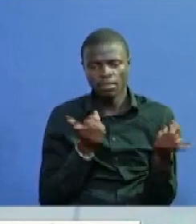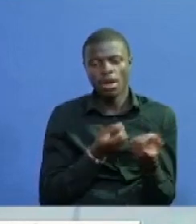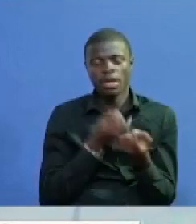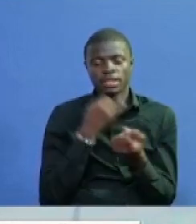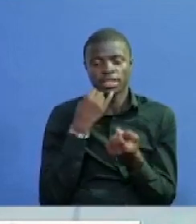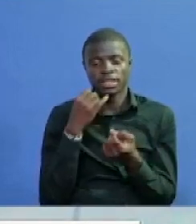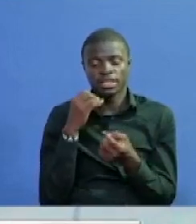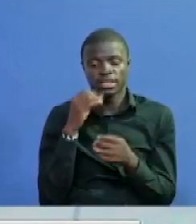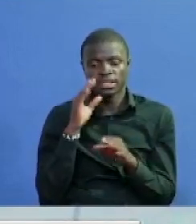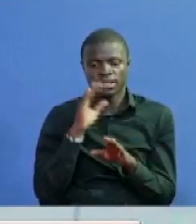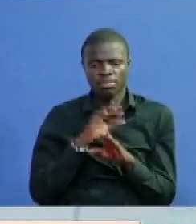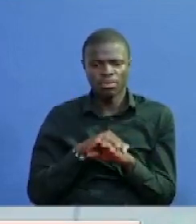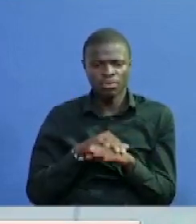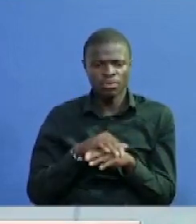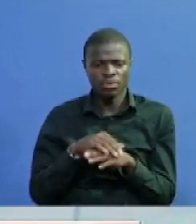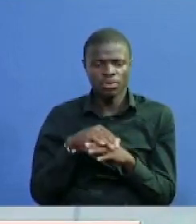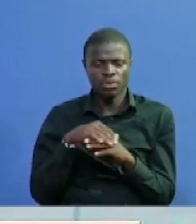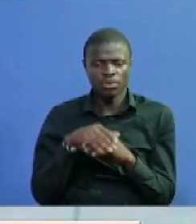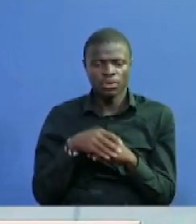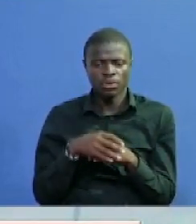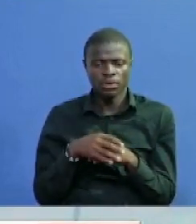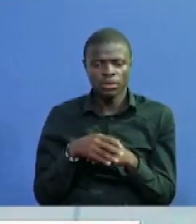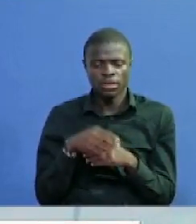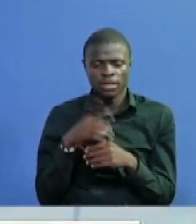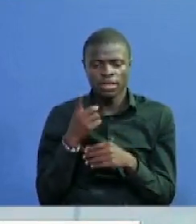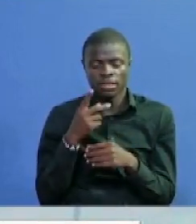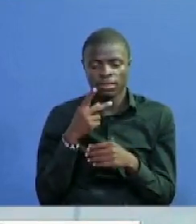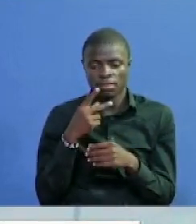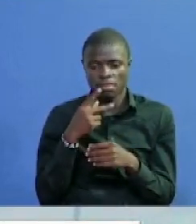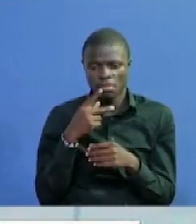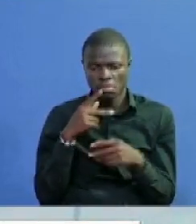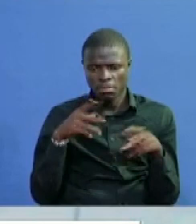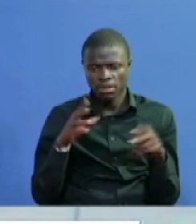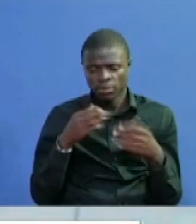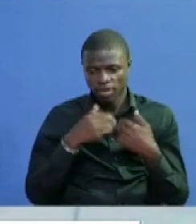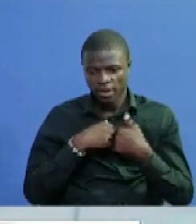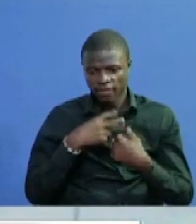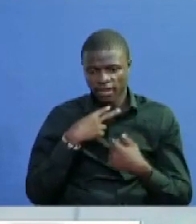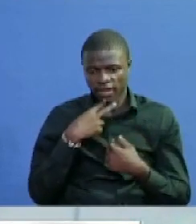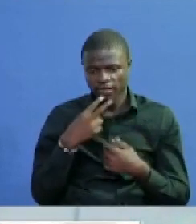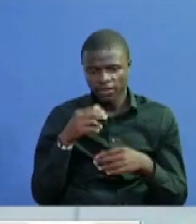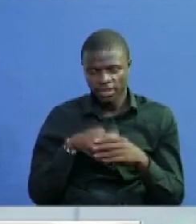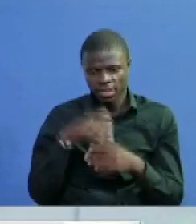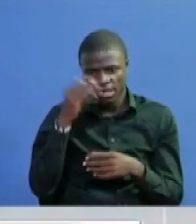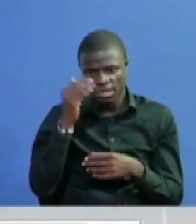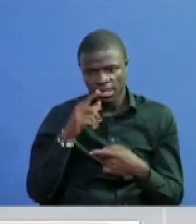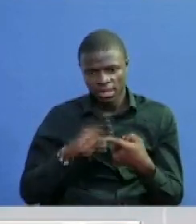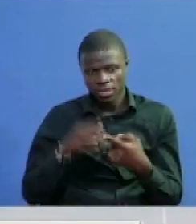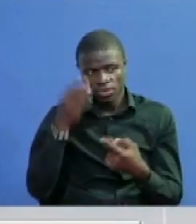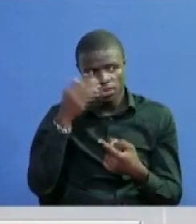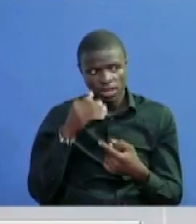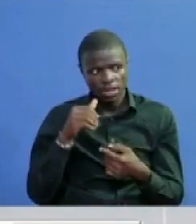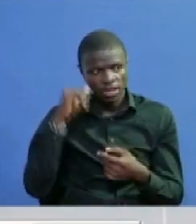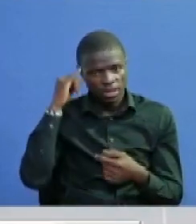a stakeholder and everybody having a voice in the day-to-day management of public affairs. Right. Thank you so much,